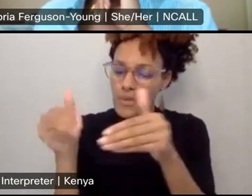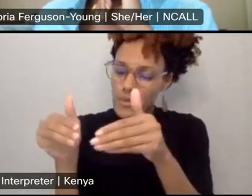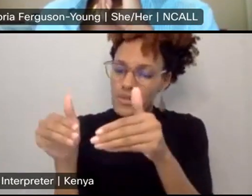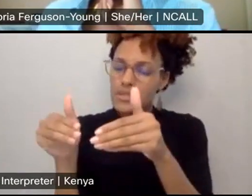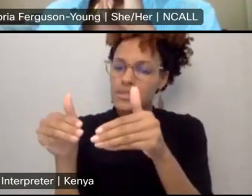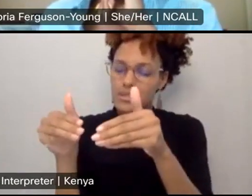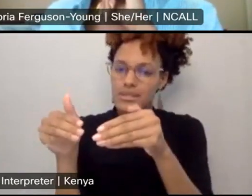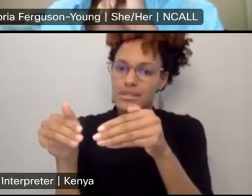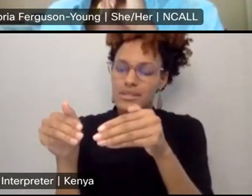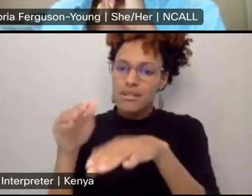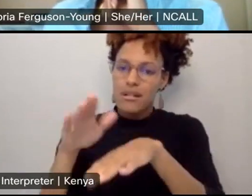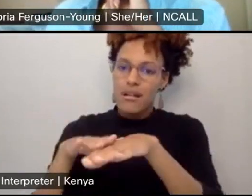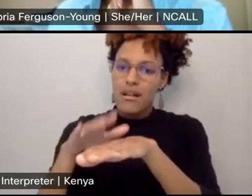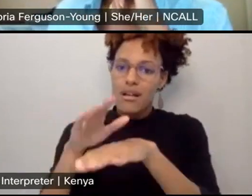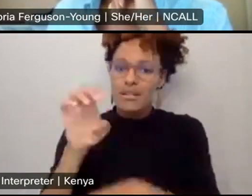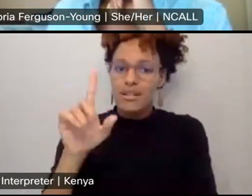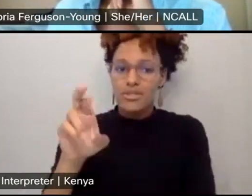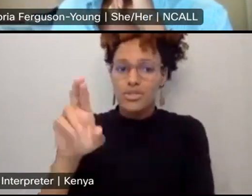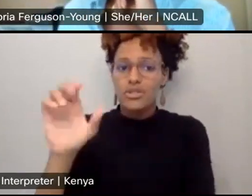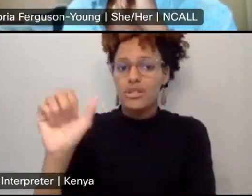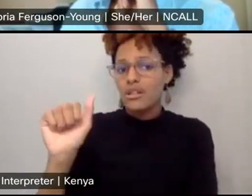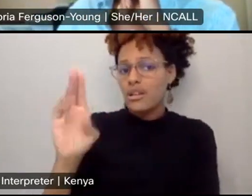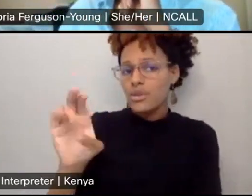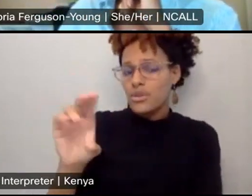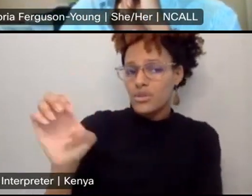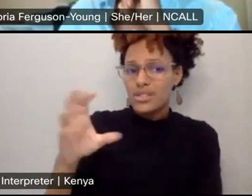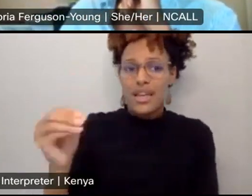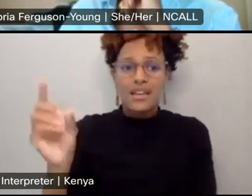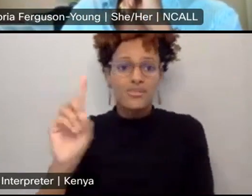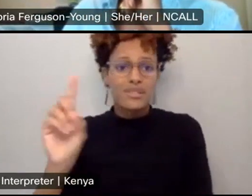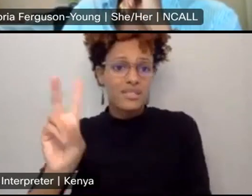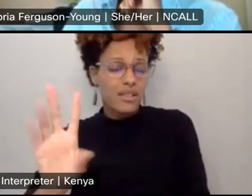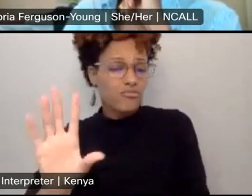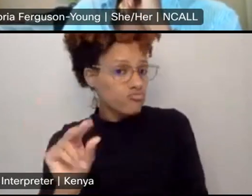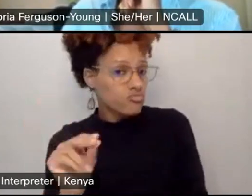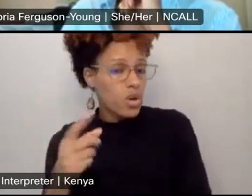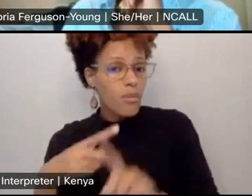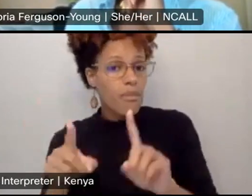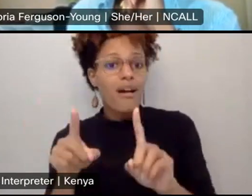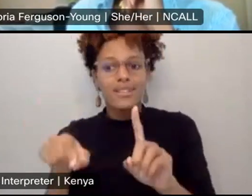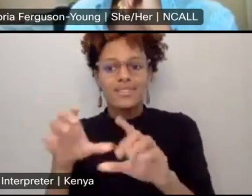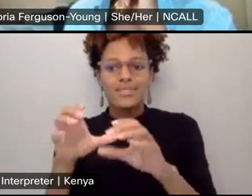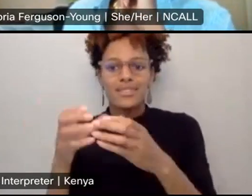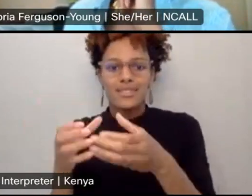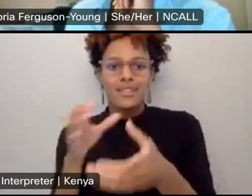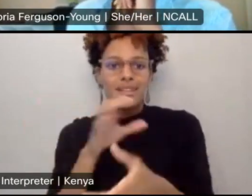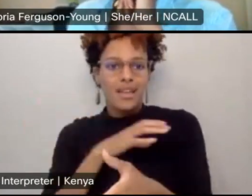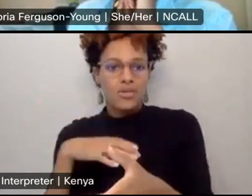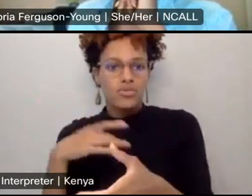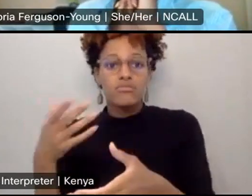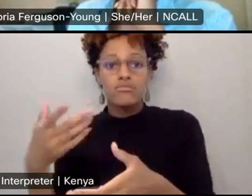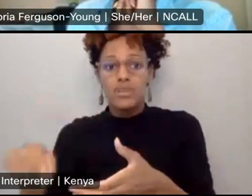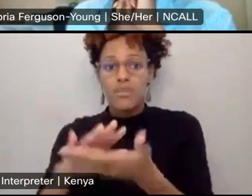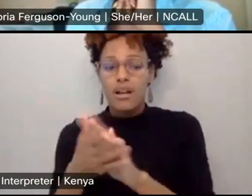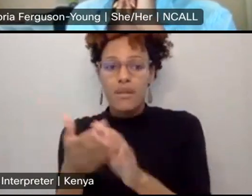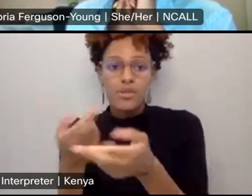on elder abuse and or domestic violence, but they are a resource that can be established to